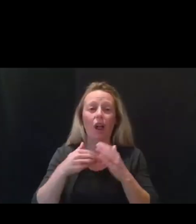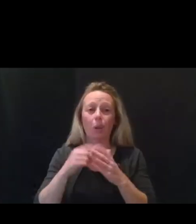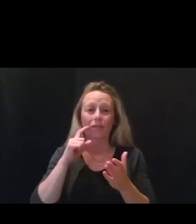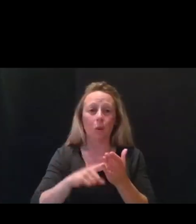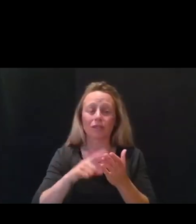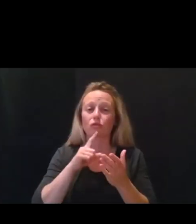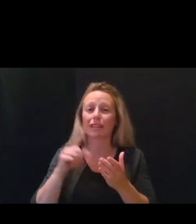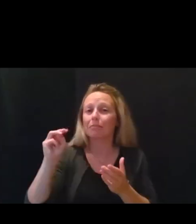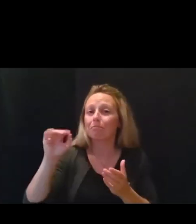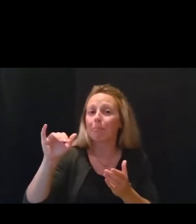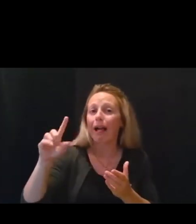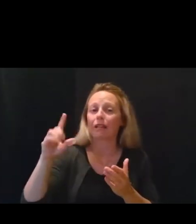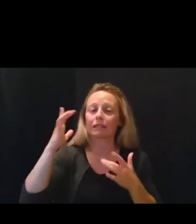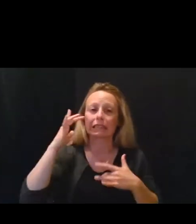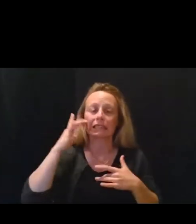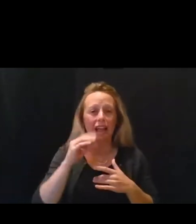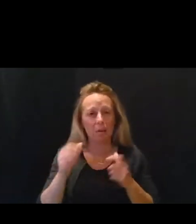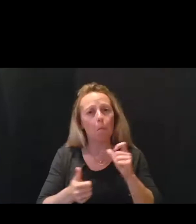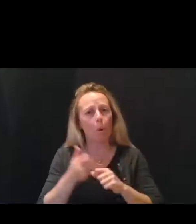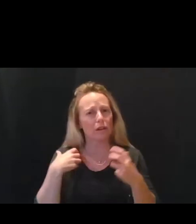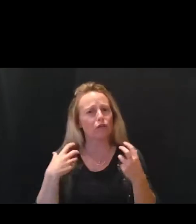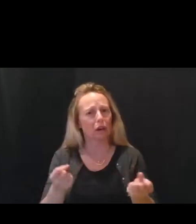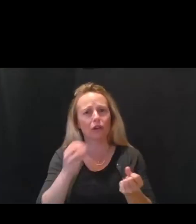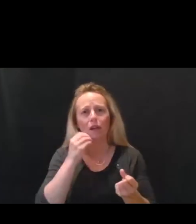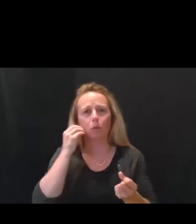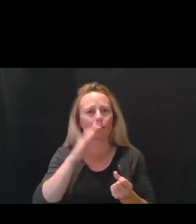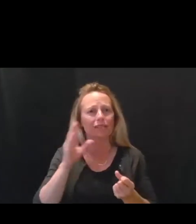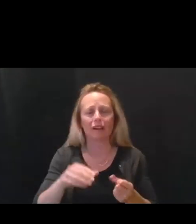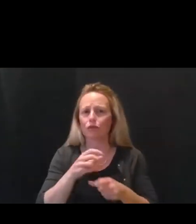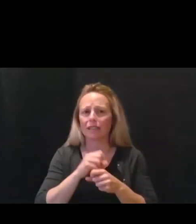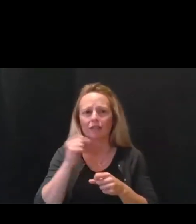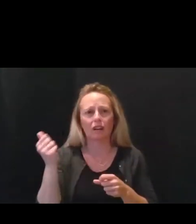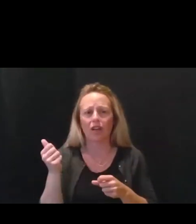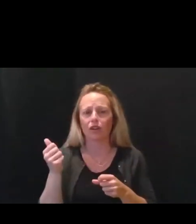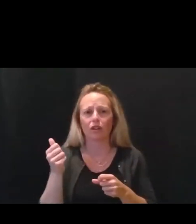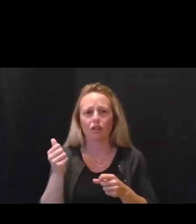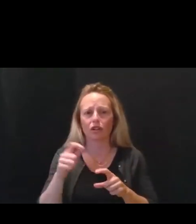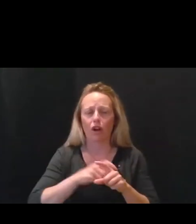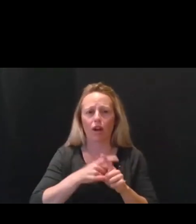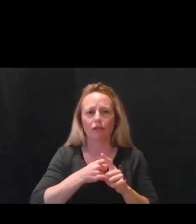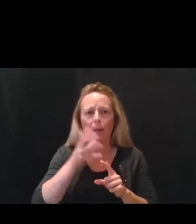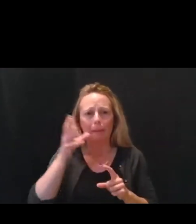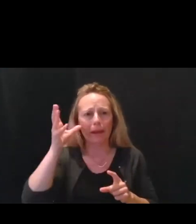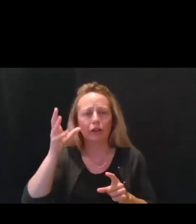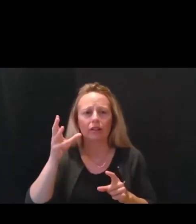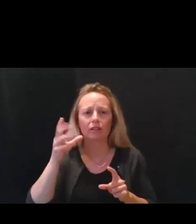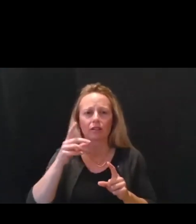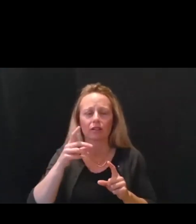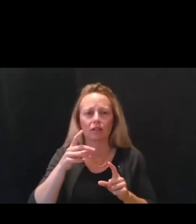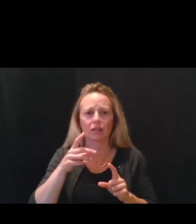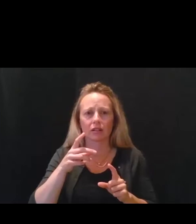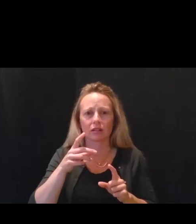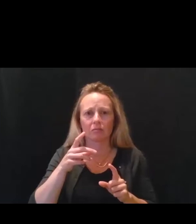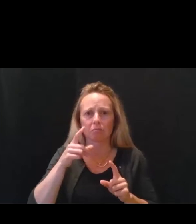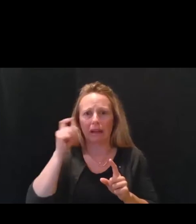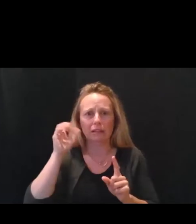sickness, and most of them have recovered at home. We have never received another call from the parent on any other questions because the kid